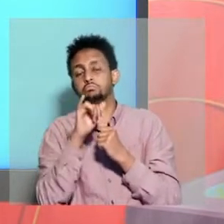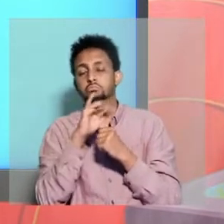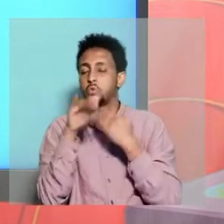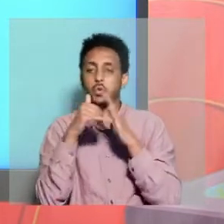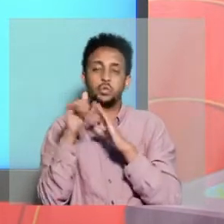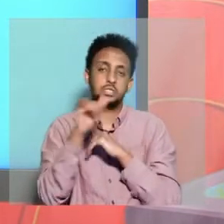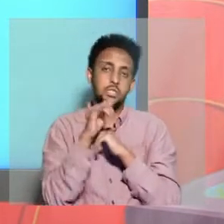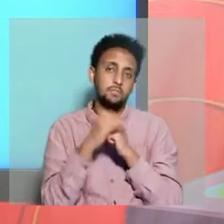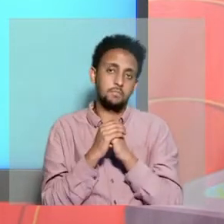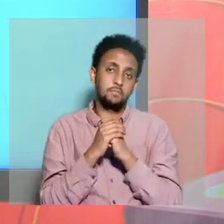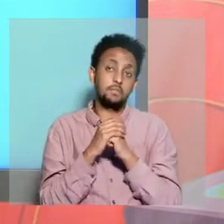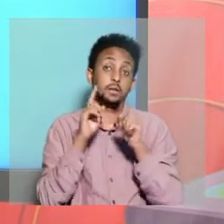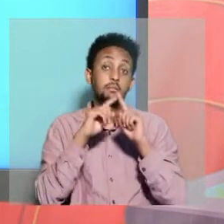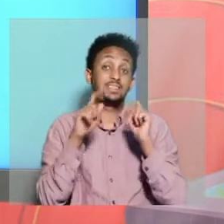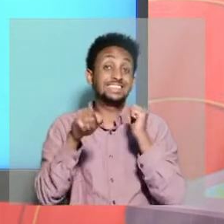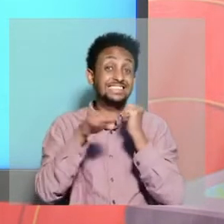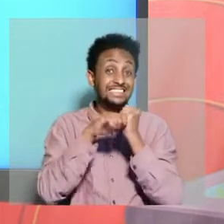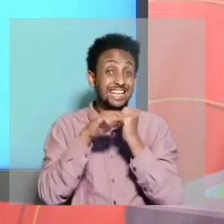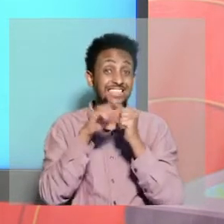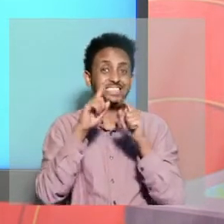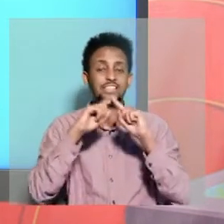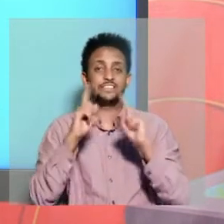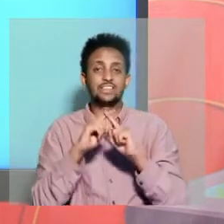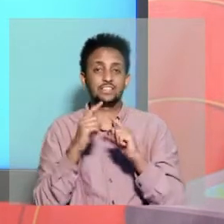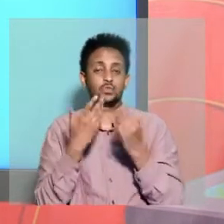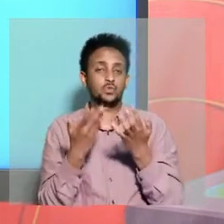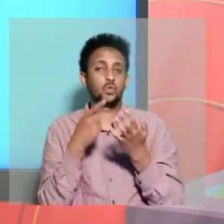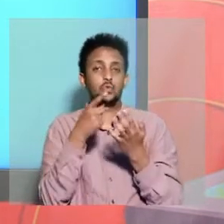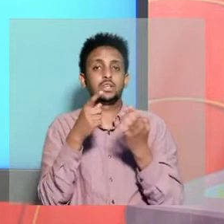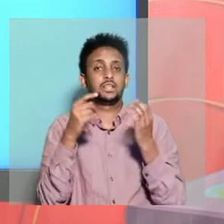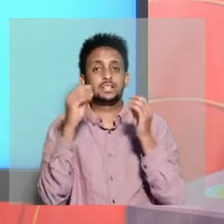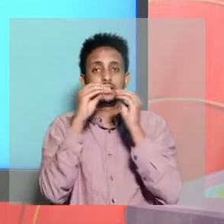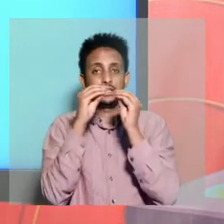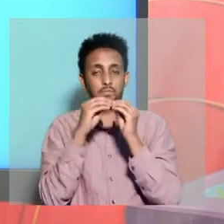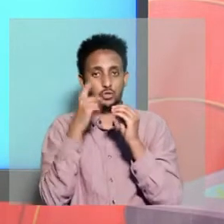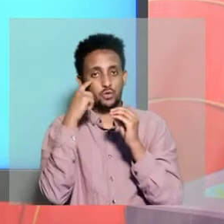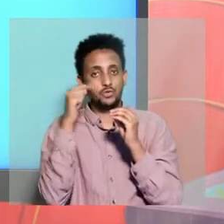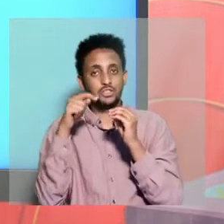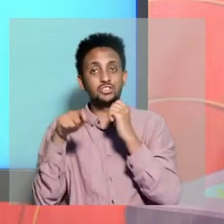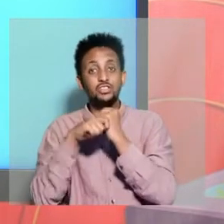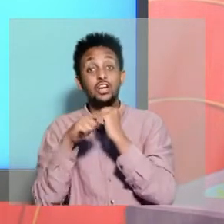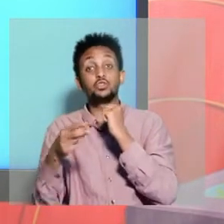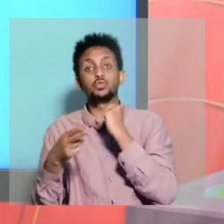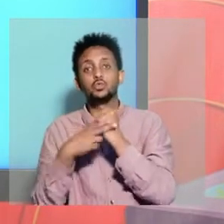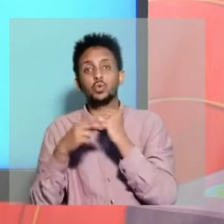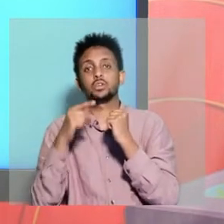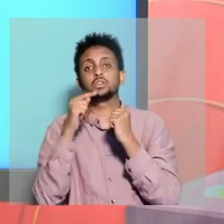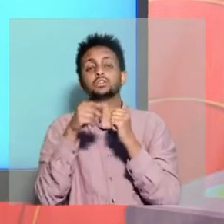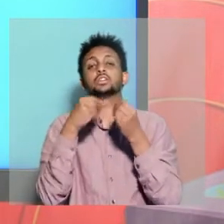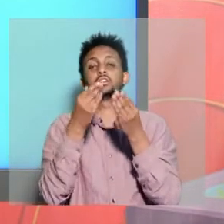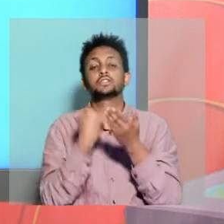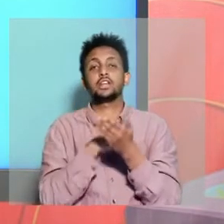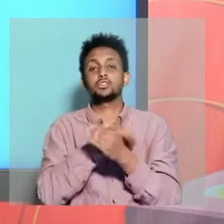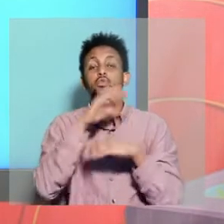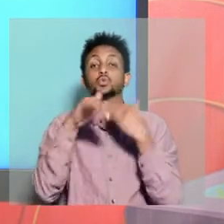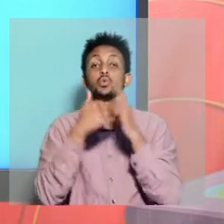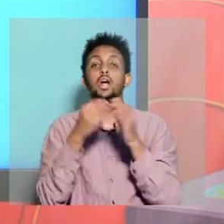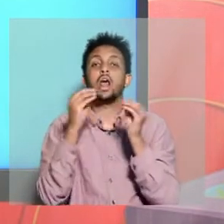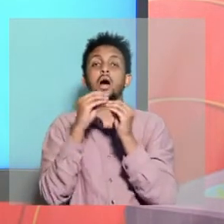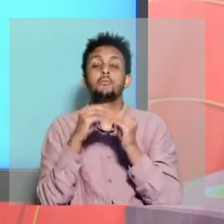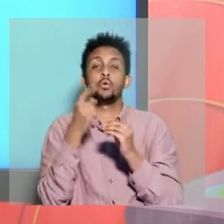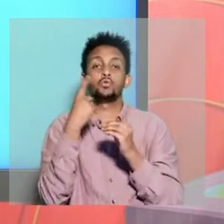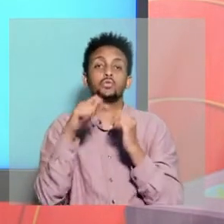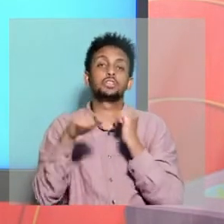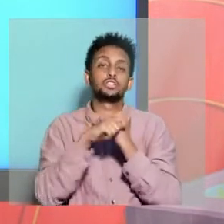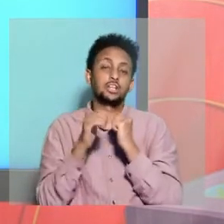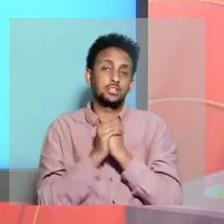same. But the charge is different, so that the summation of those charges stored on each capacitor gives us the total amount of